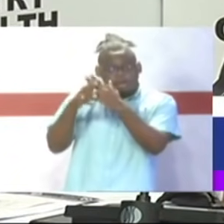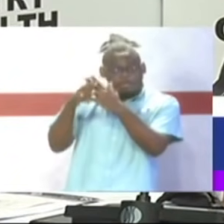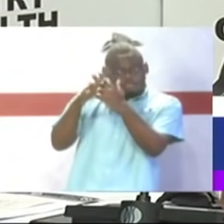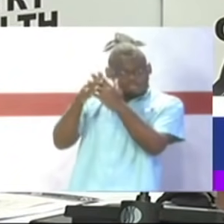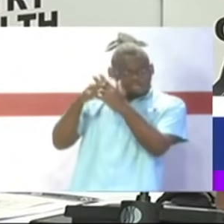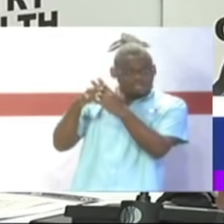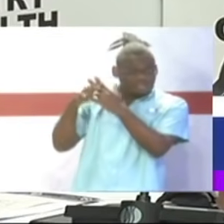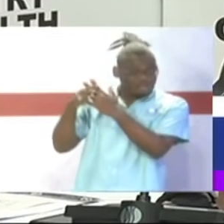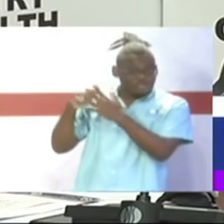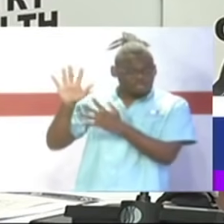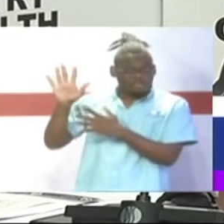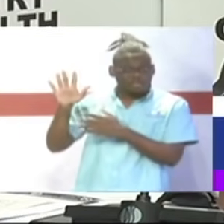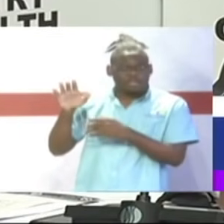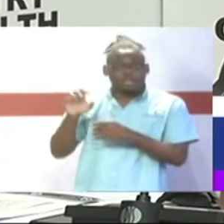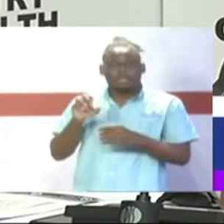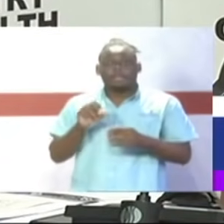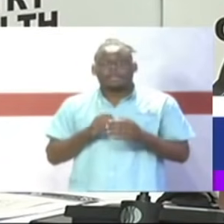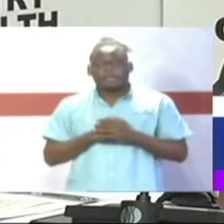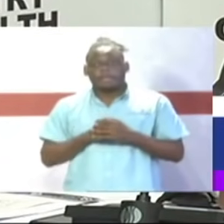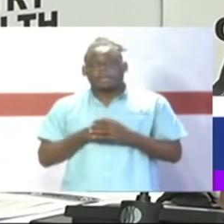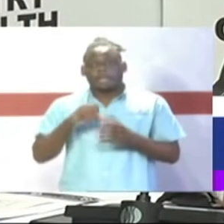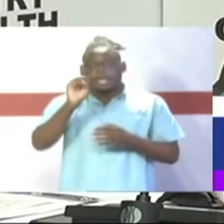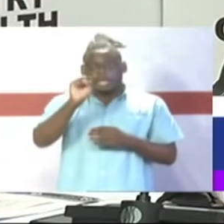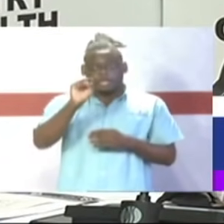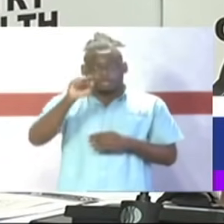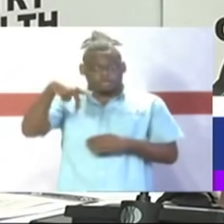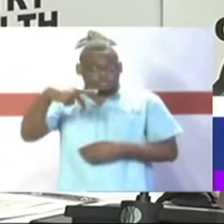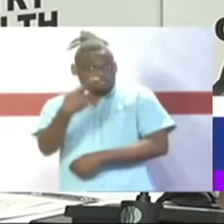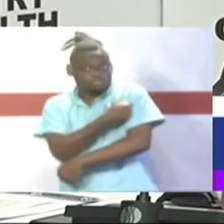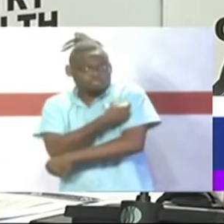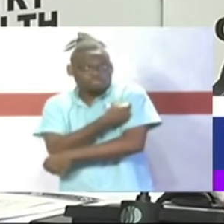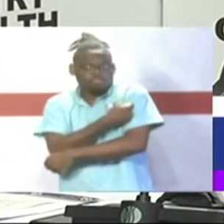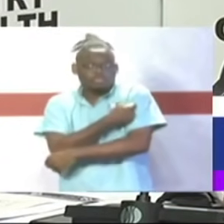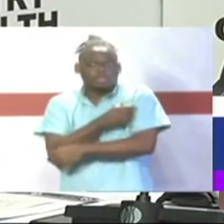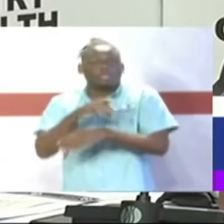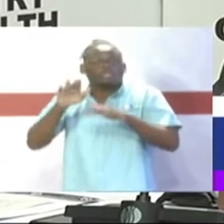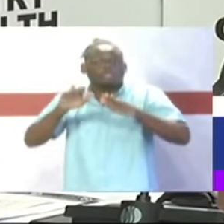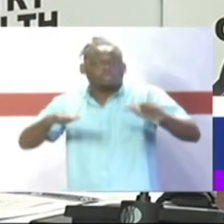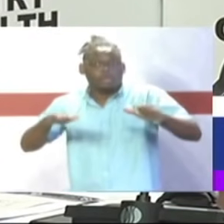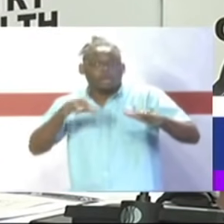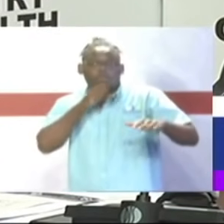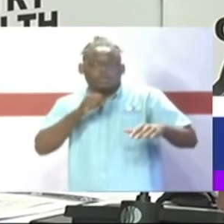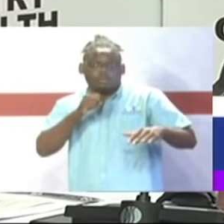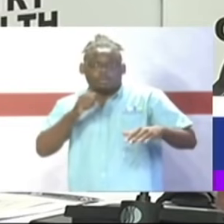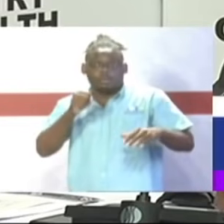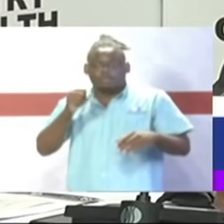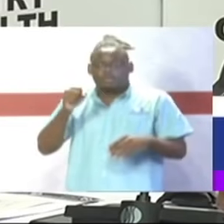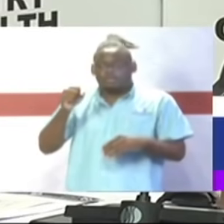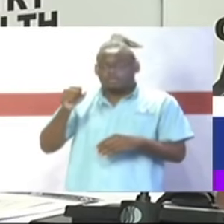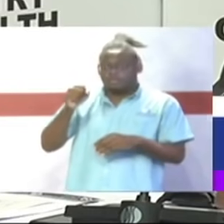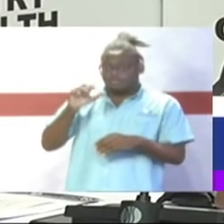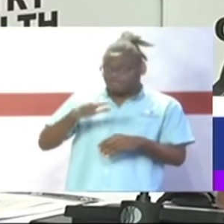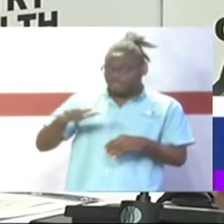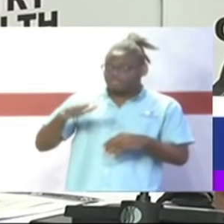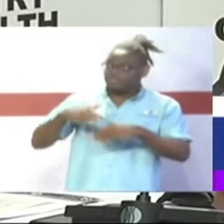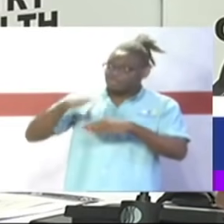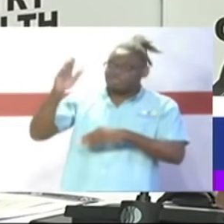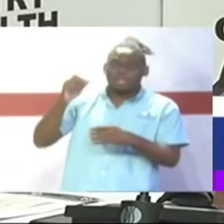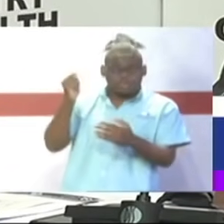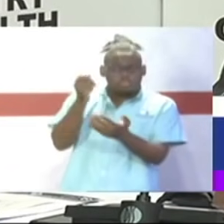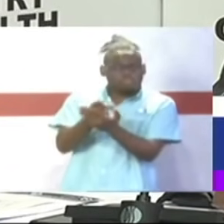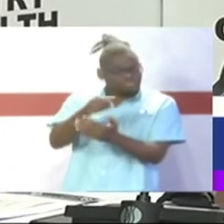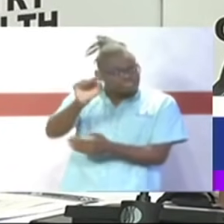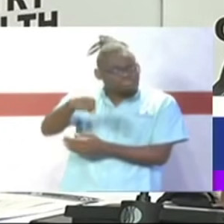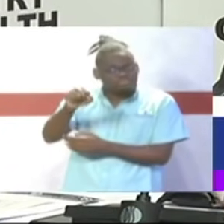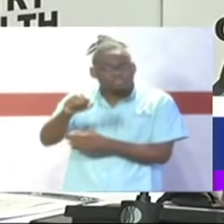Sinopharm, it is approved for 5 and up as well in Argentina, 3 and up actually, in Argentina, China, and